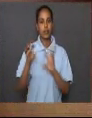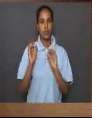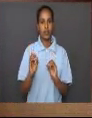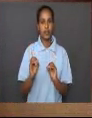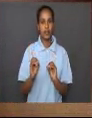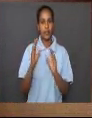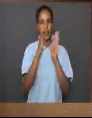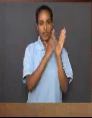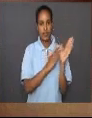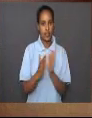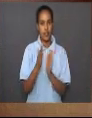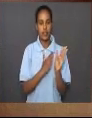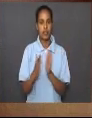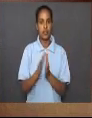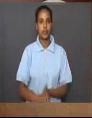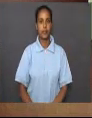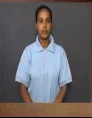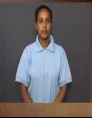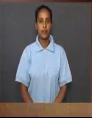Students, let's get ready.